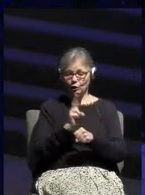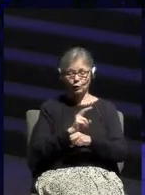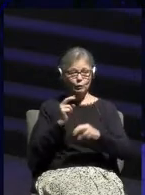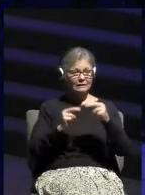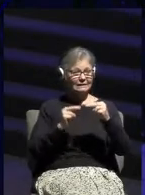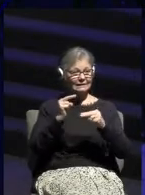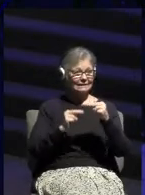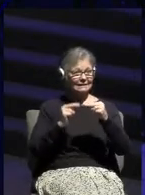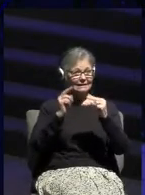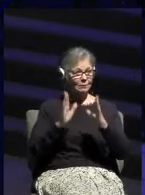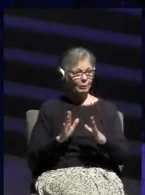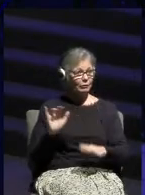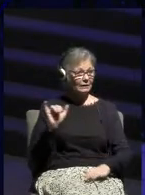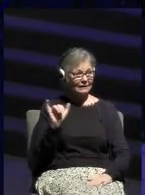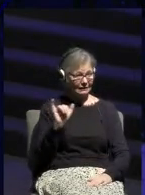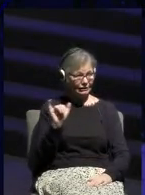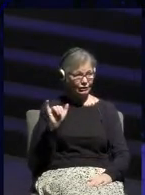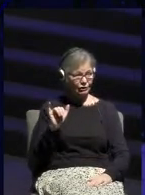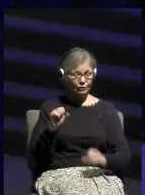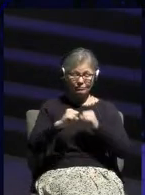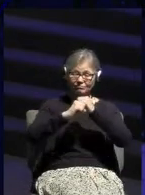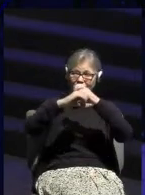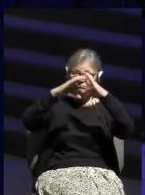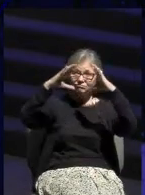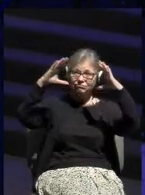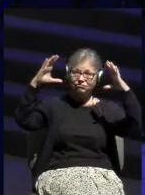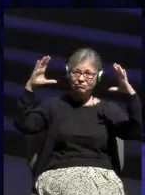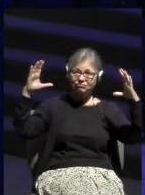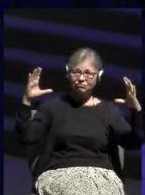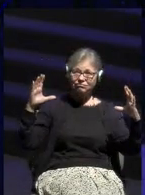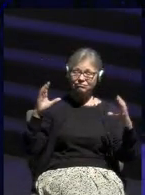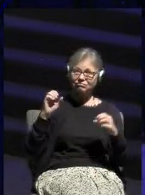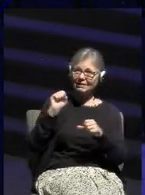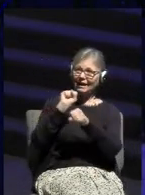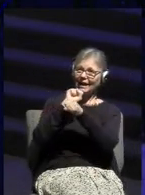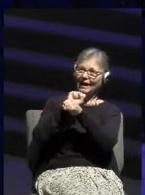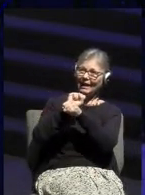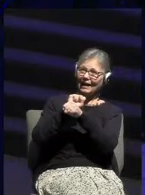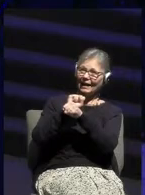to personify the protective qualities of God.